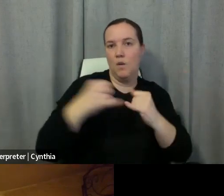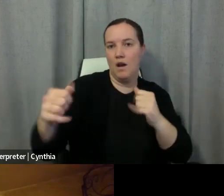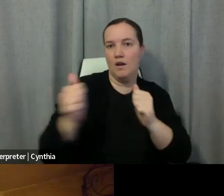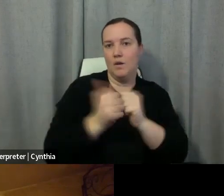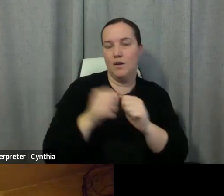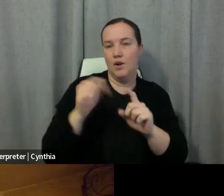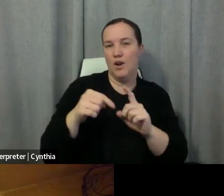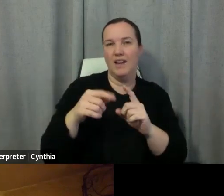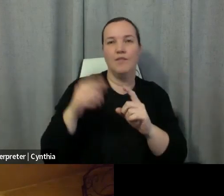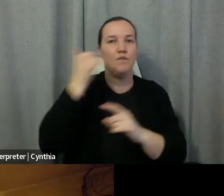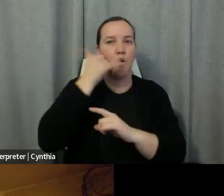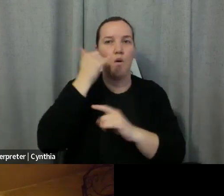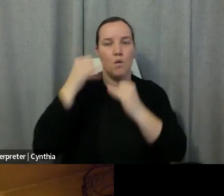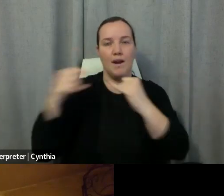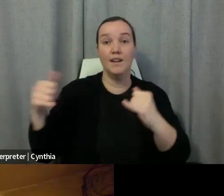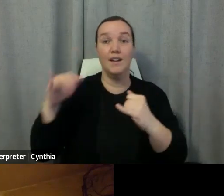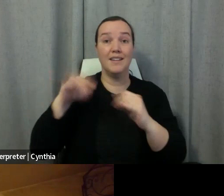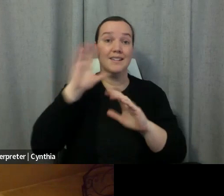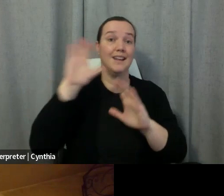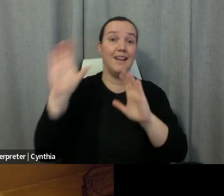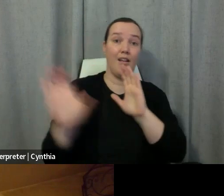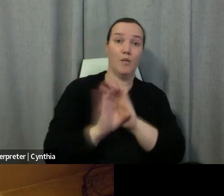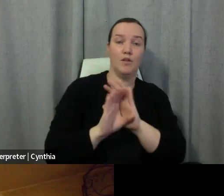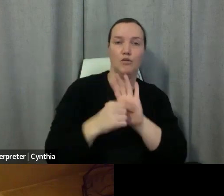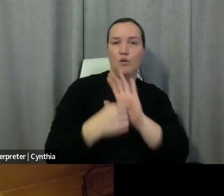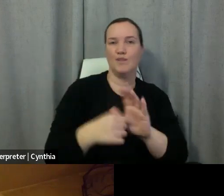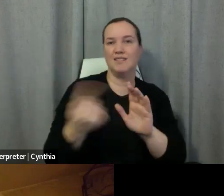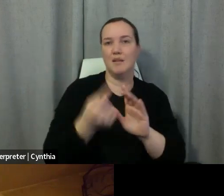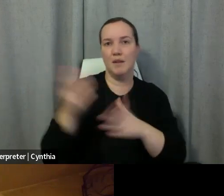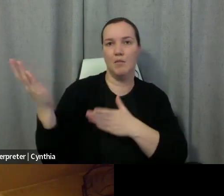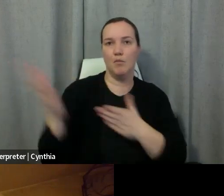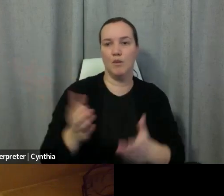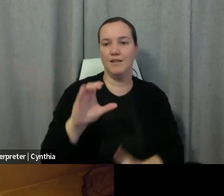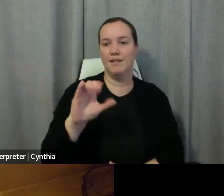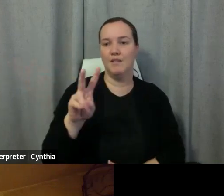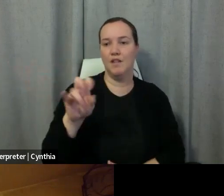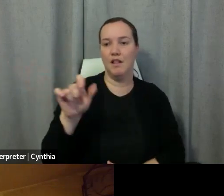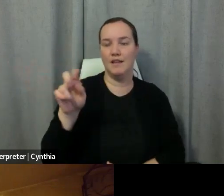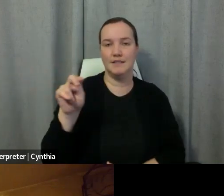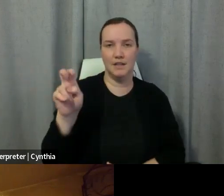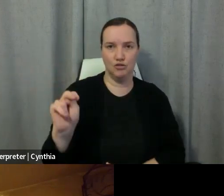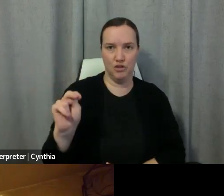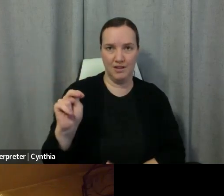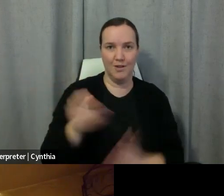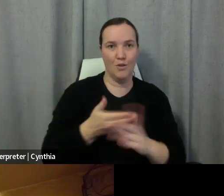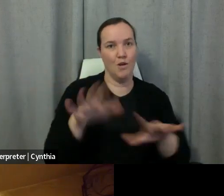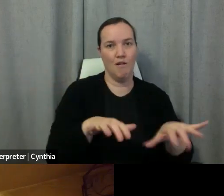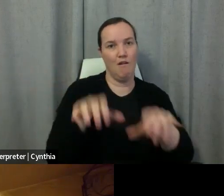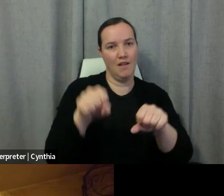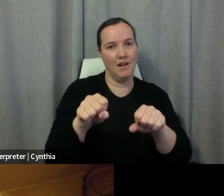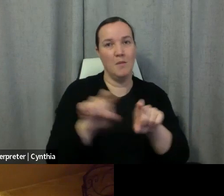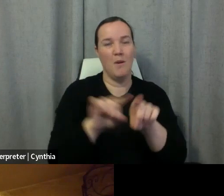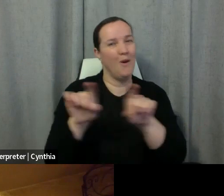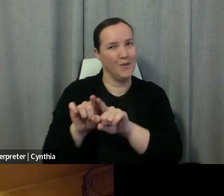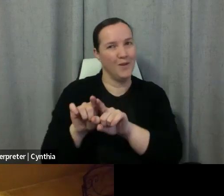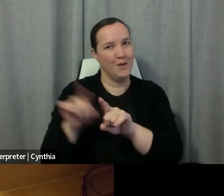an image of somebody who is bringing civilization in the name of colonization and in the name of the doctrine of discovery. As you